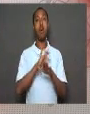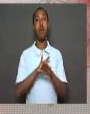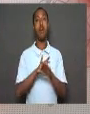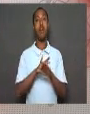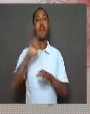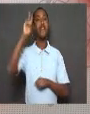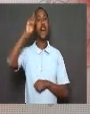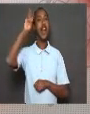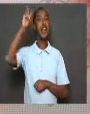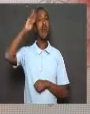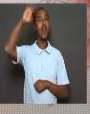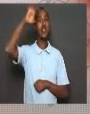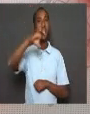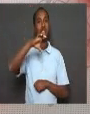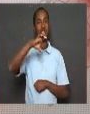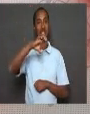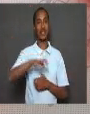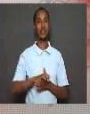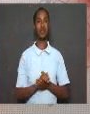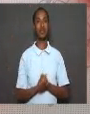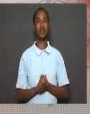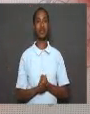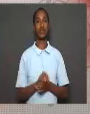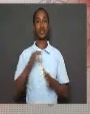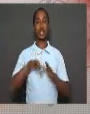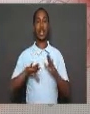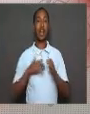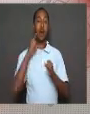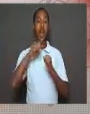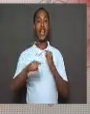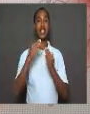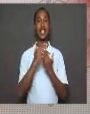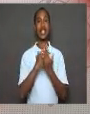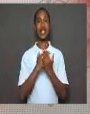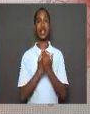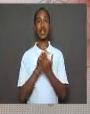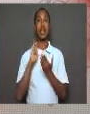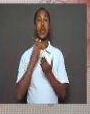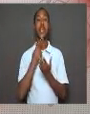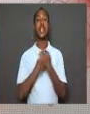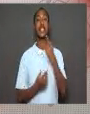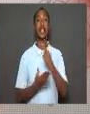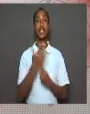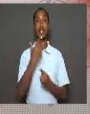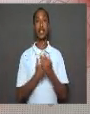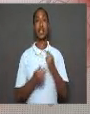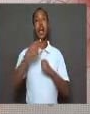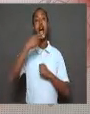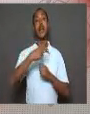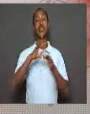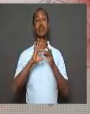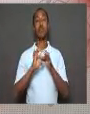der Waals forces. In our last lesson, we discussed